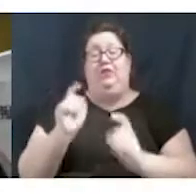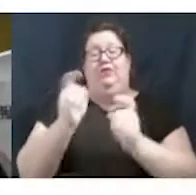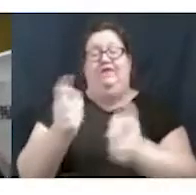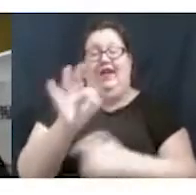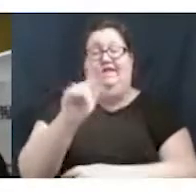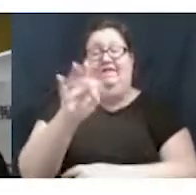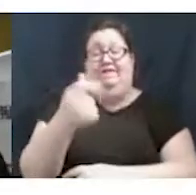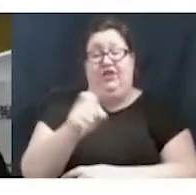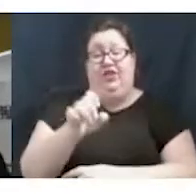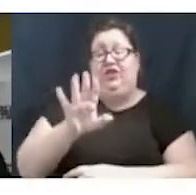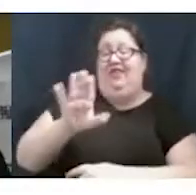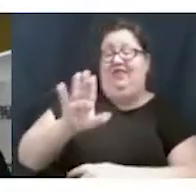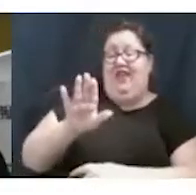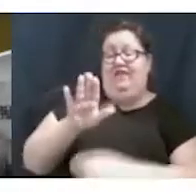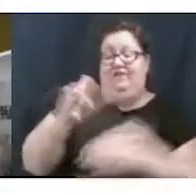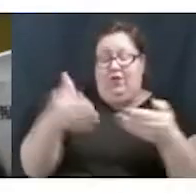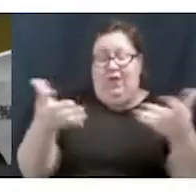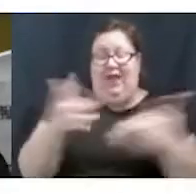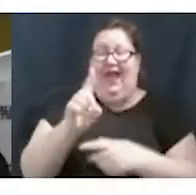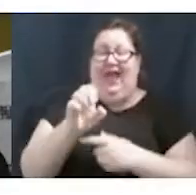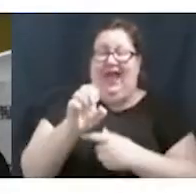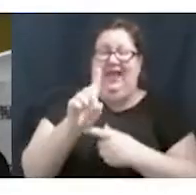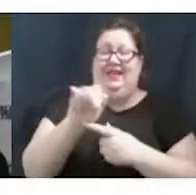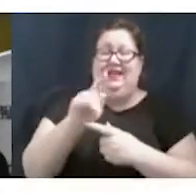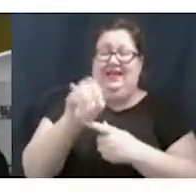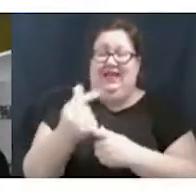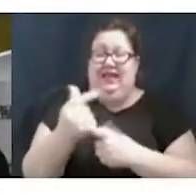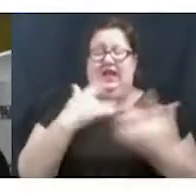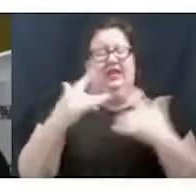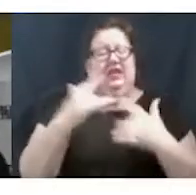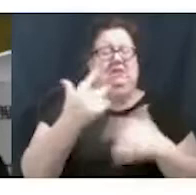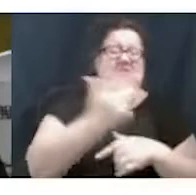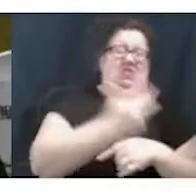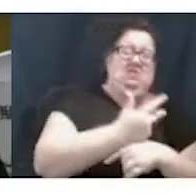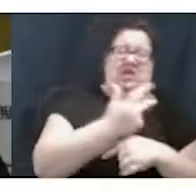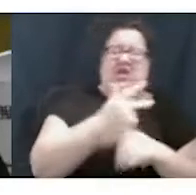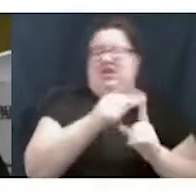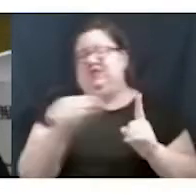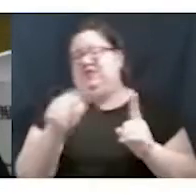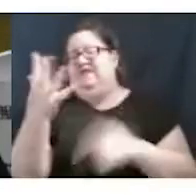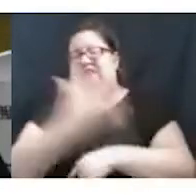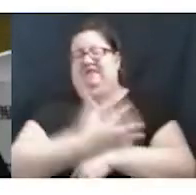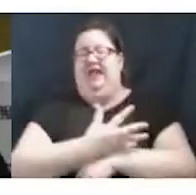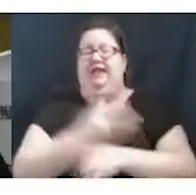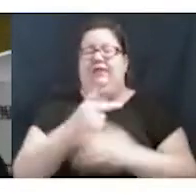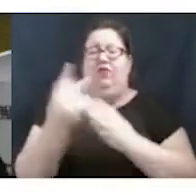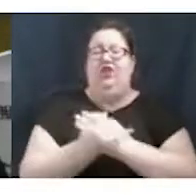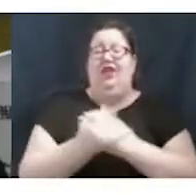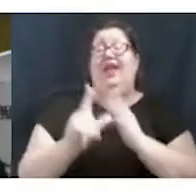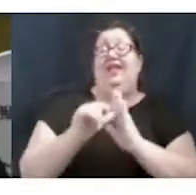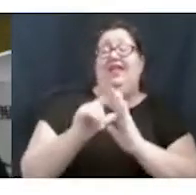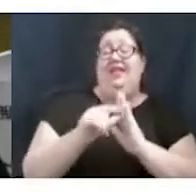and refining their editing skills. They're usually 3 to 5 day projects. And then when we have our longer ones, like a public